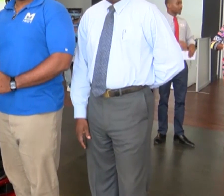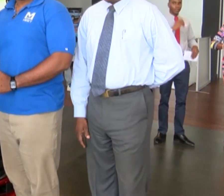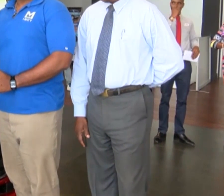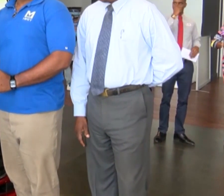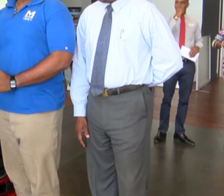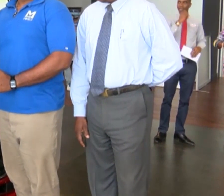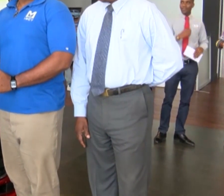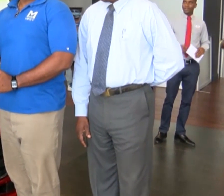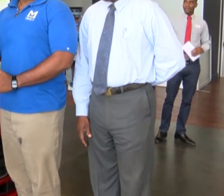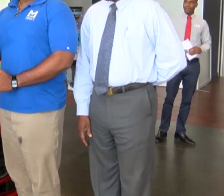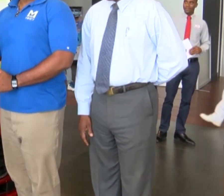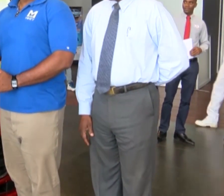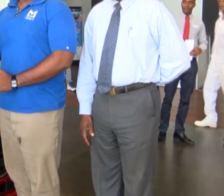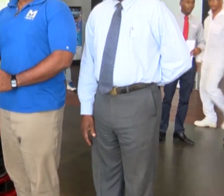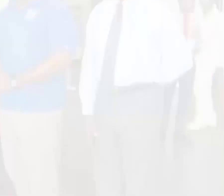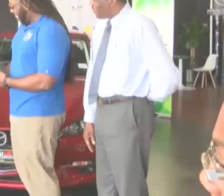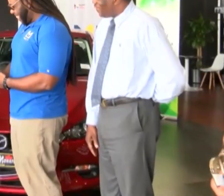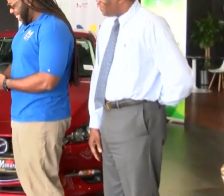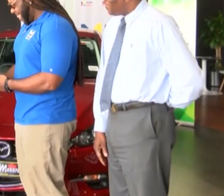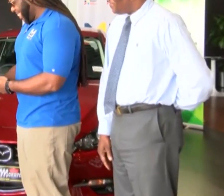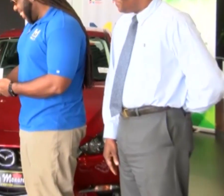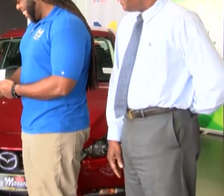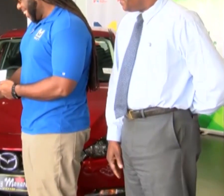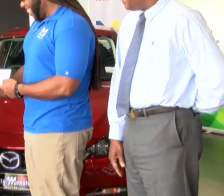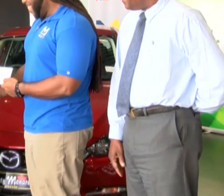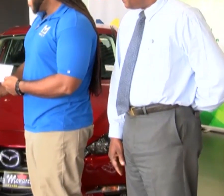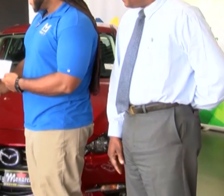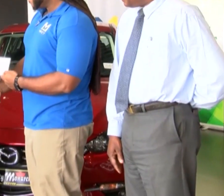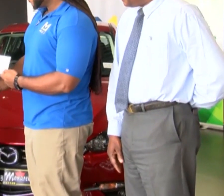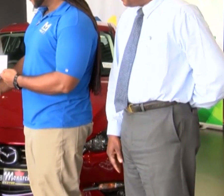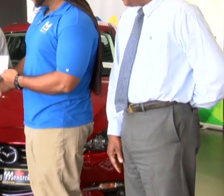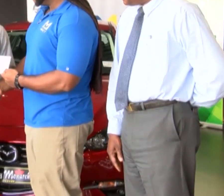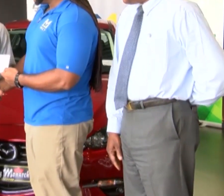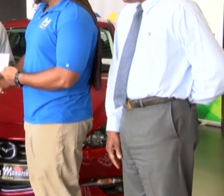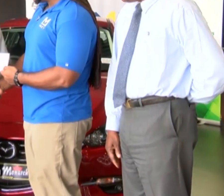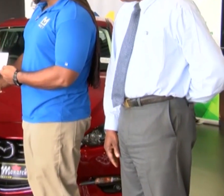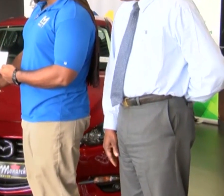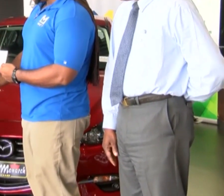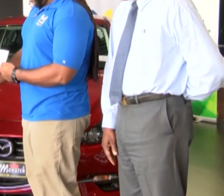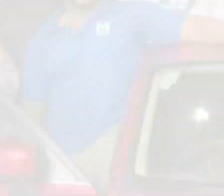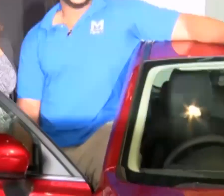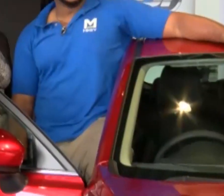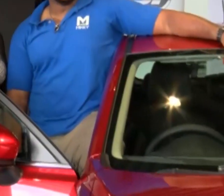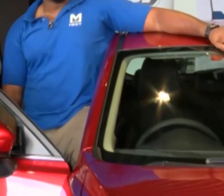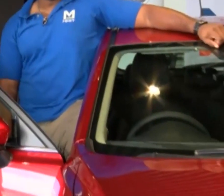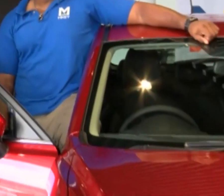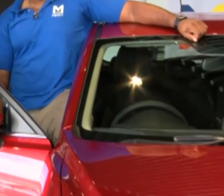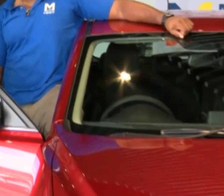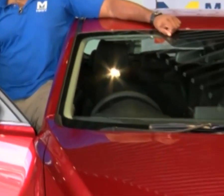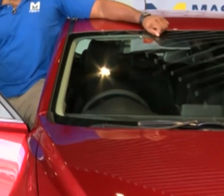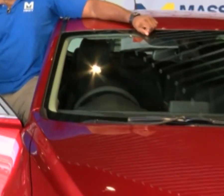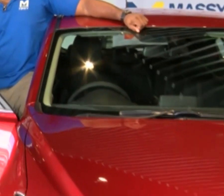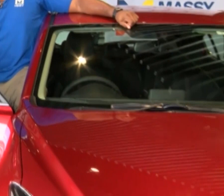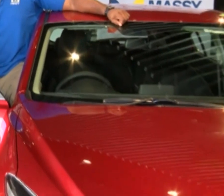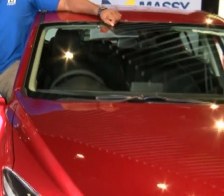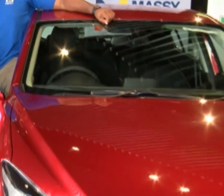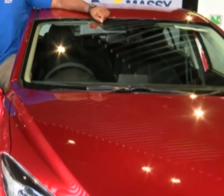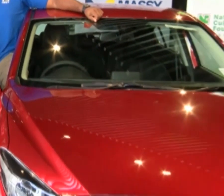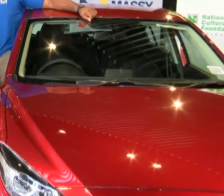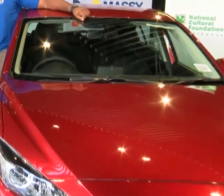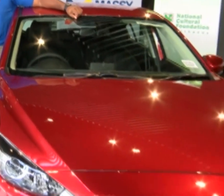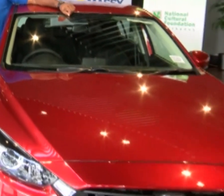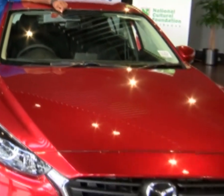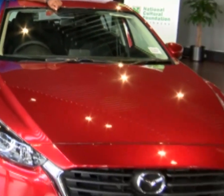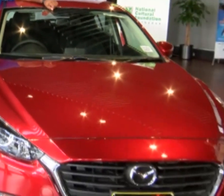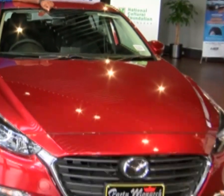new Mazda 3 from MQI, and free comprehensive coverage compliments Massey Insurance. While he's still deciding what to do